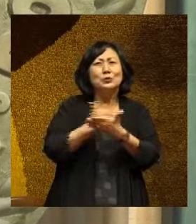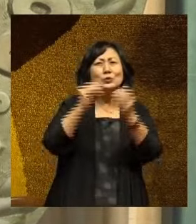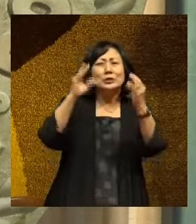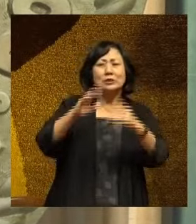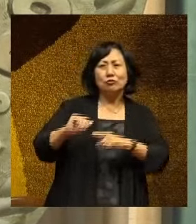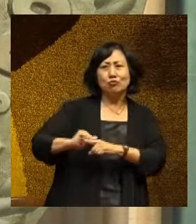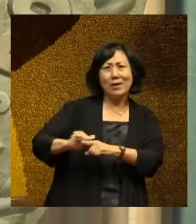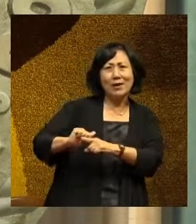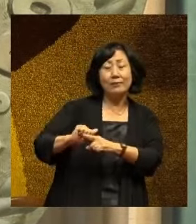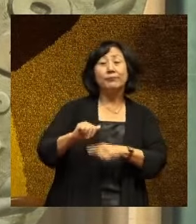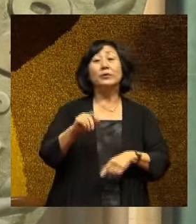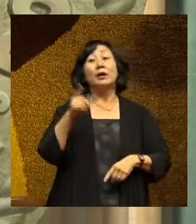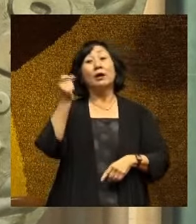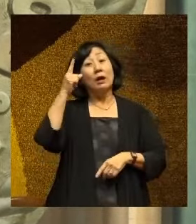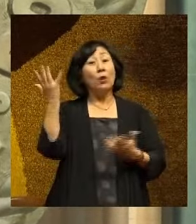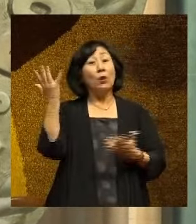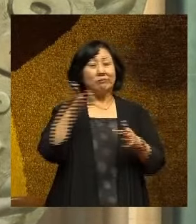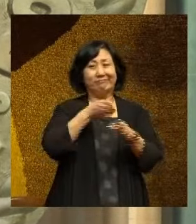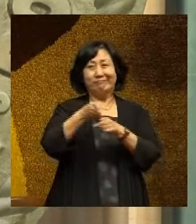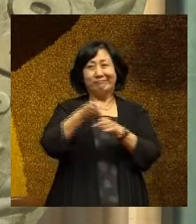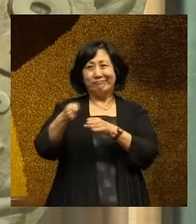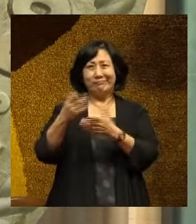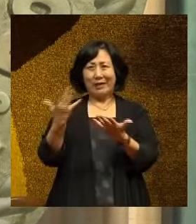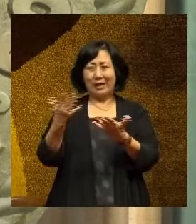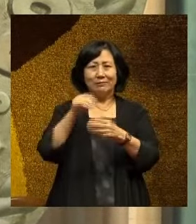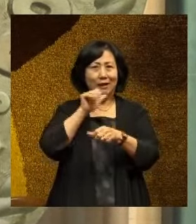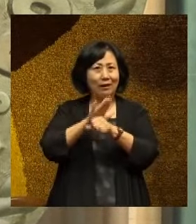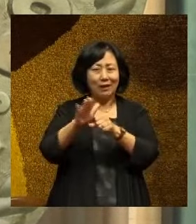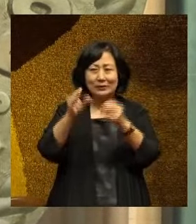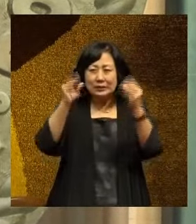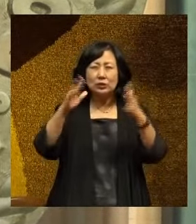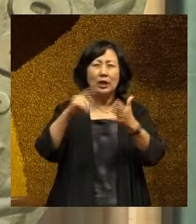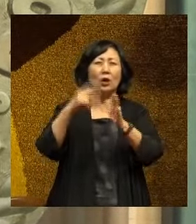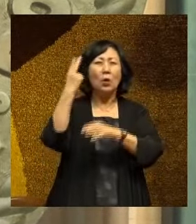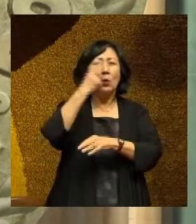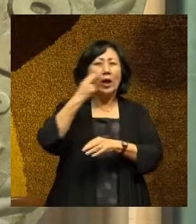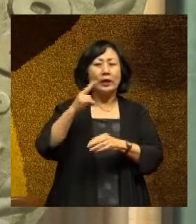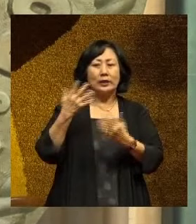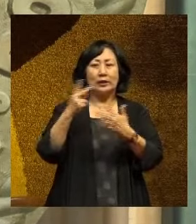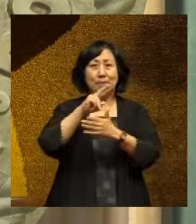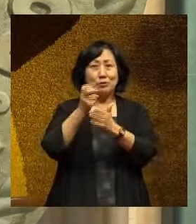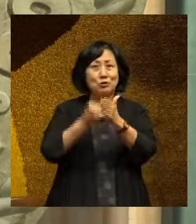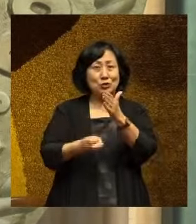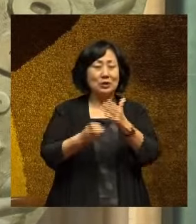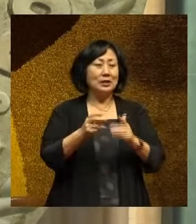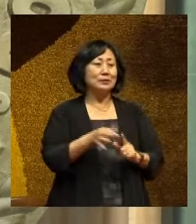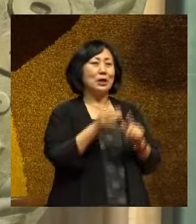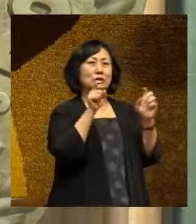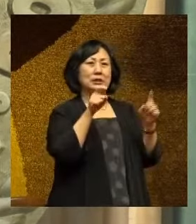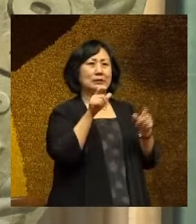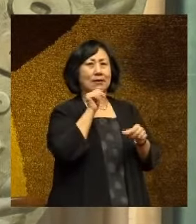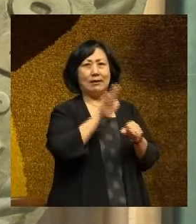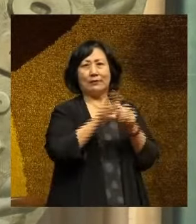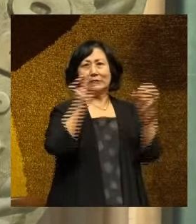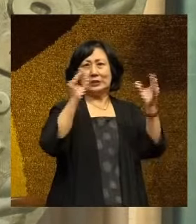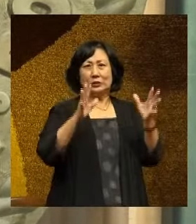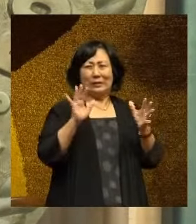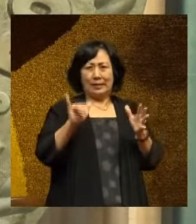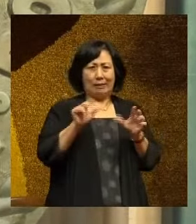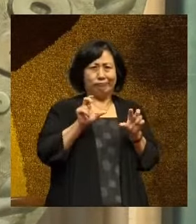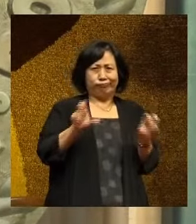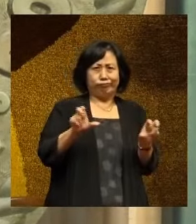in areas of chronic shortages such as Hawaiian immersion and special needs. That's also